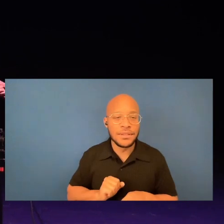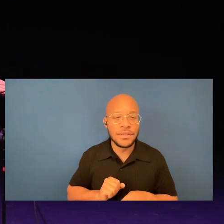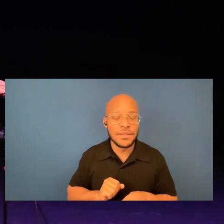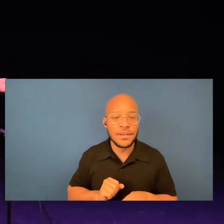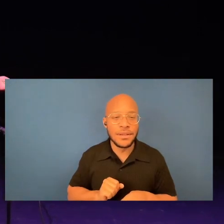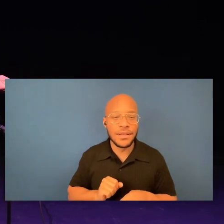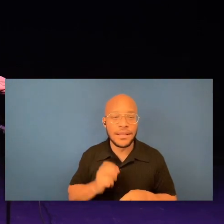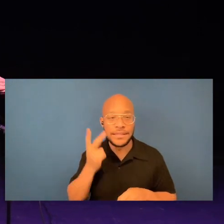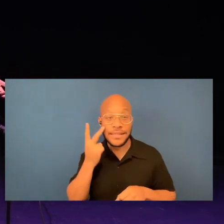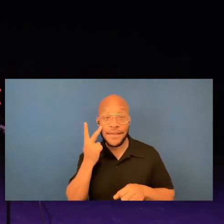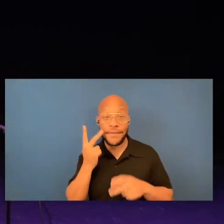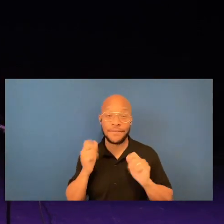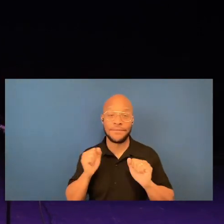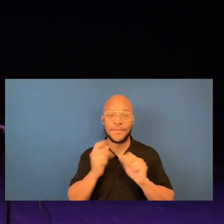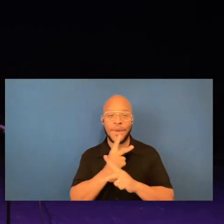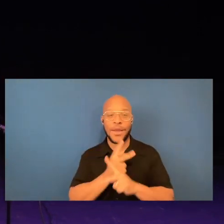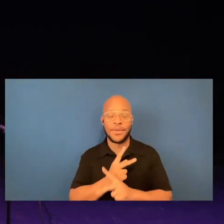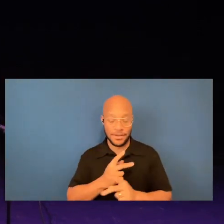Hi.